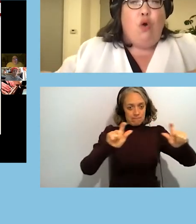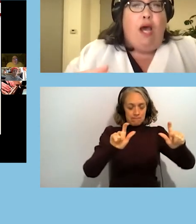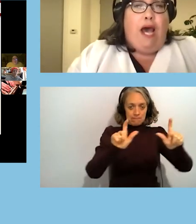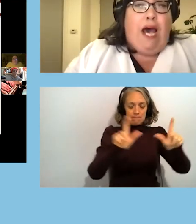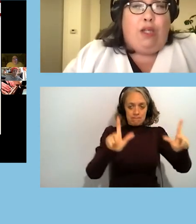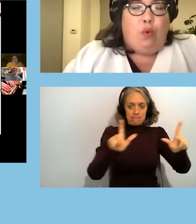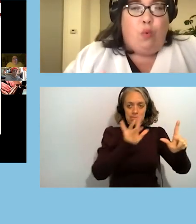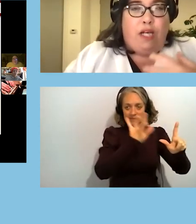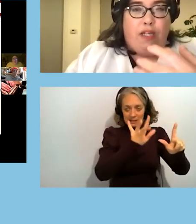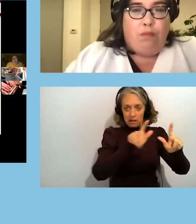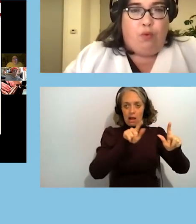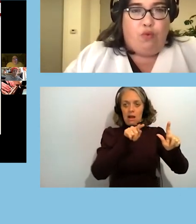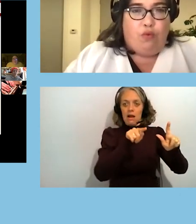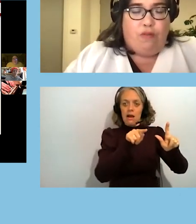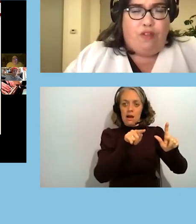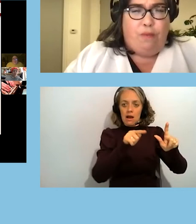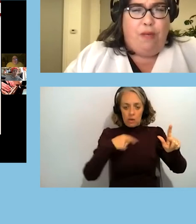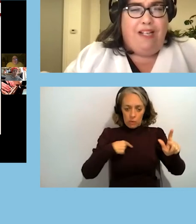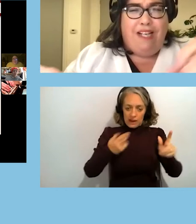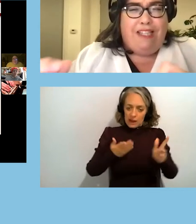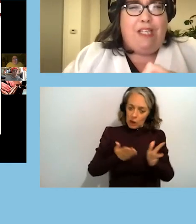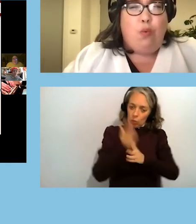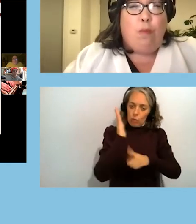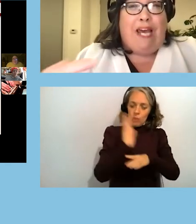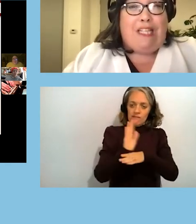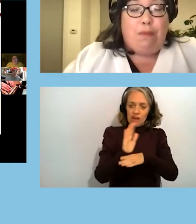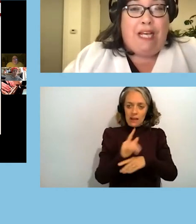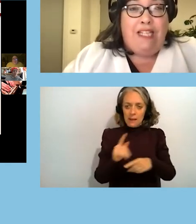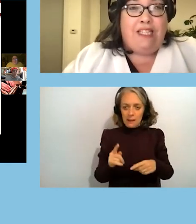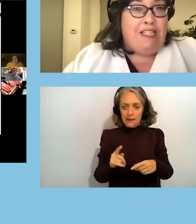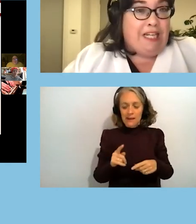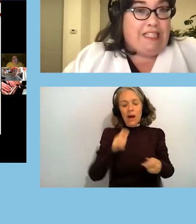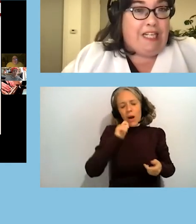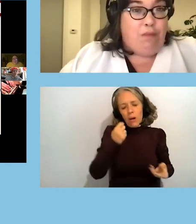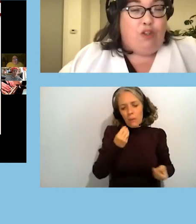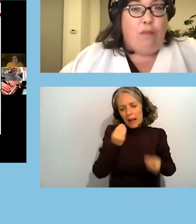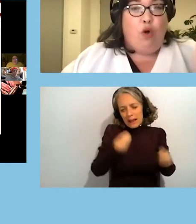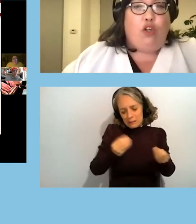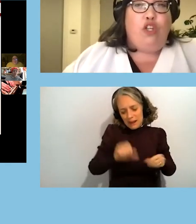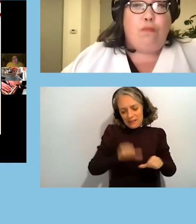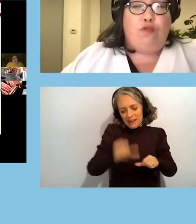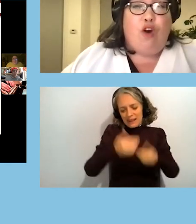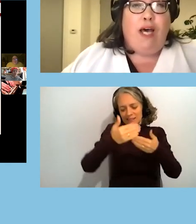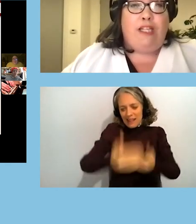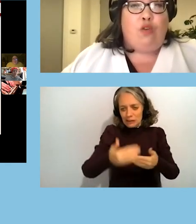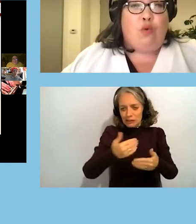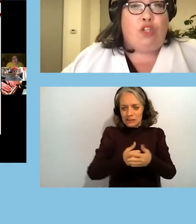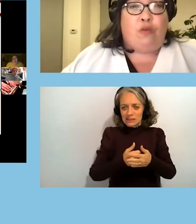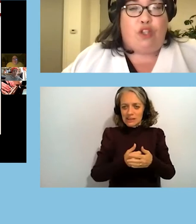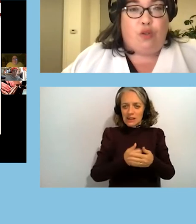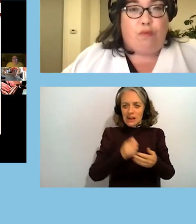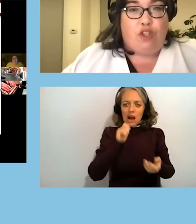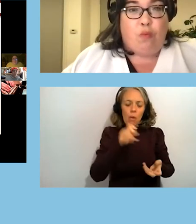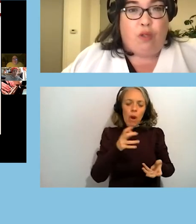center of the image as we kind of move through the film. This will be explained in the next segment. I'm not going to provide an